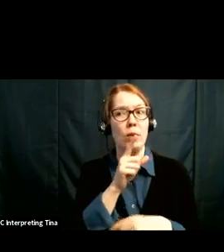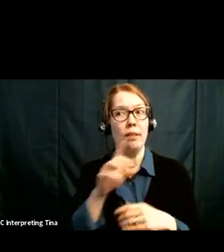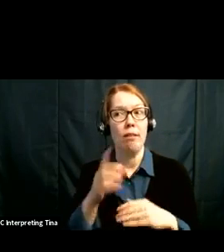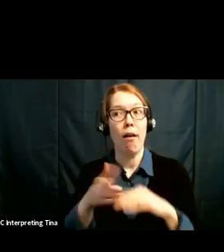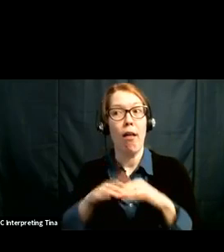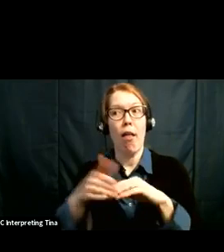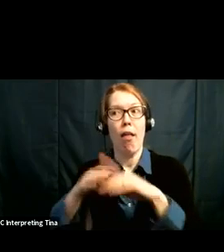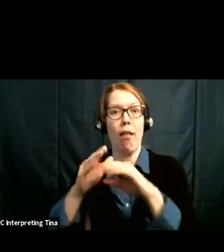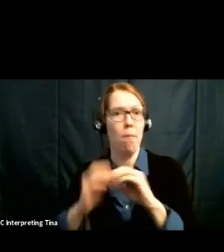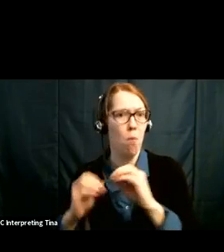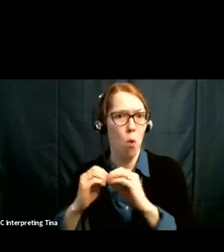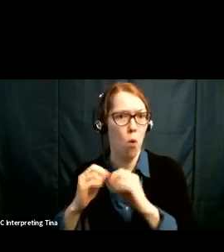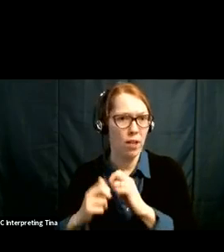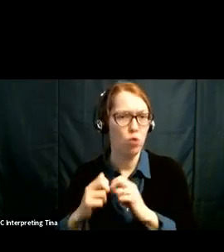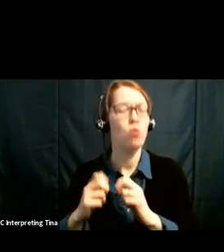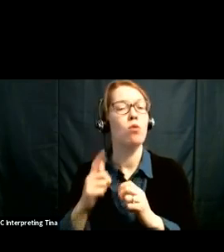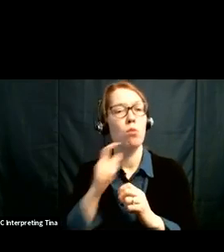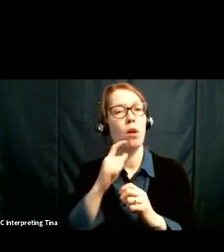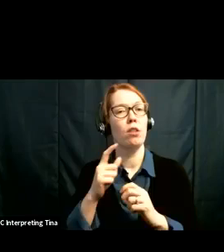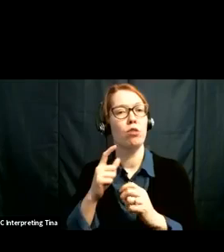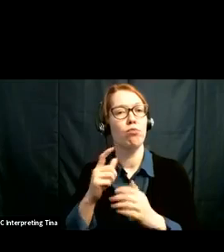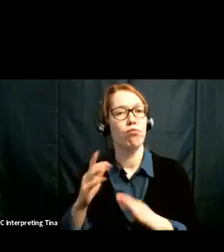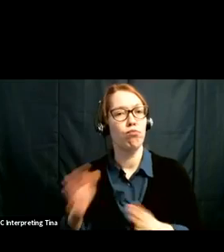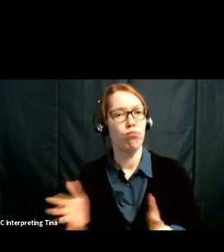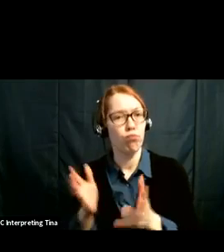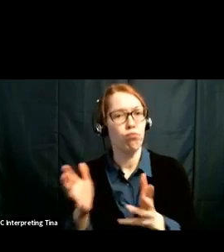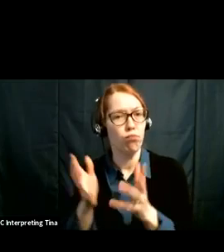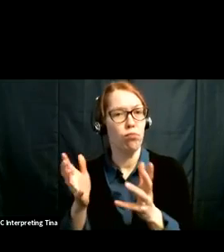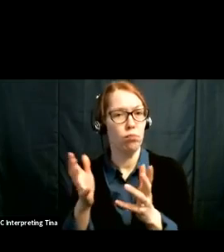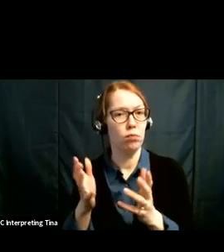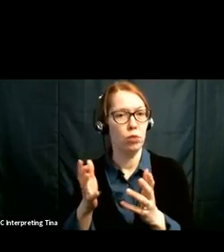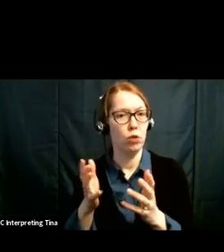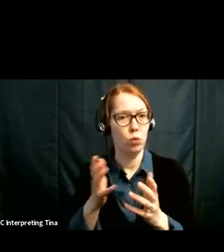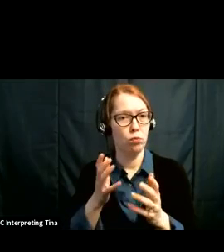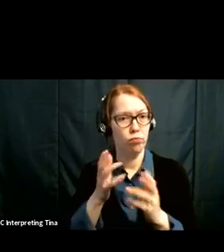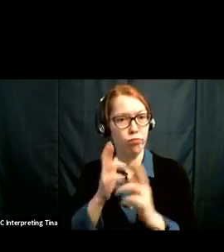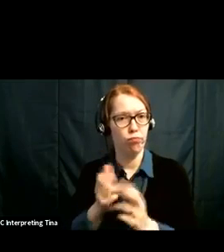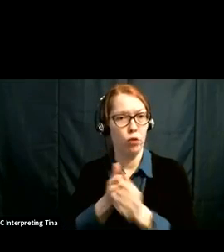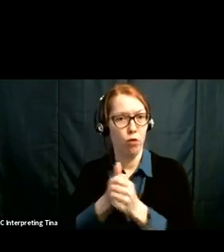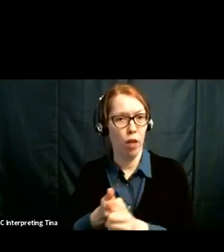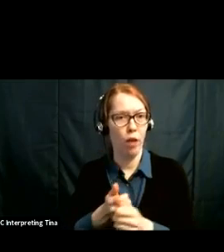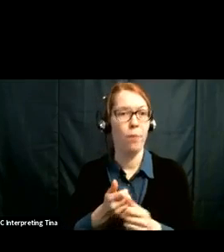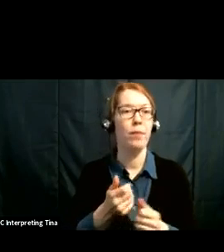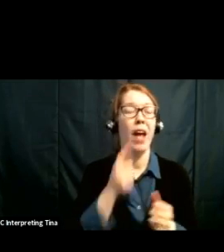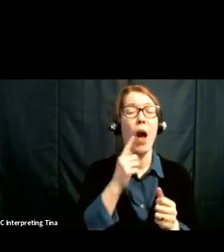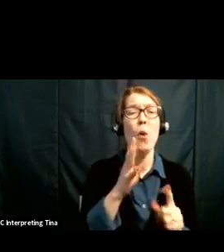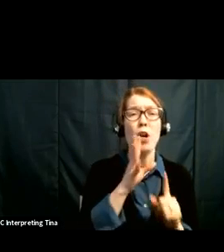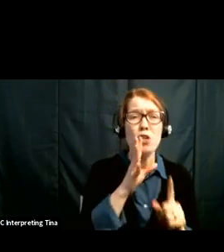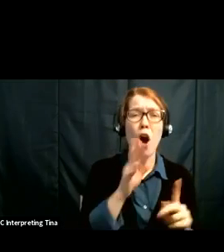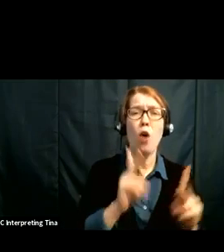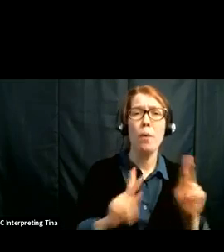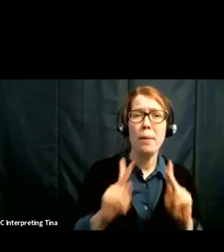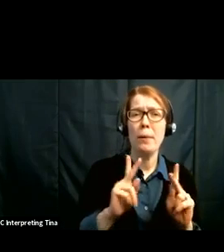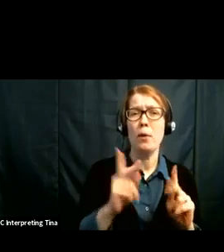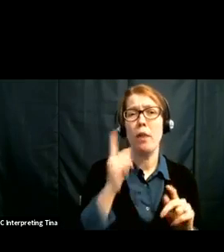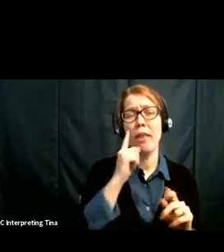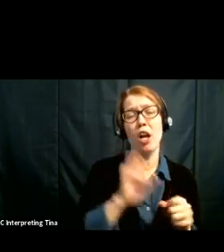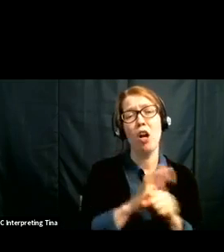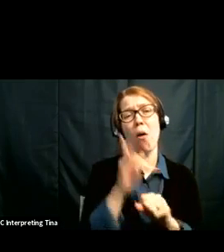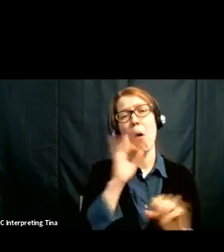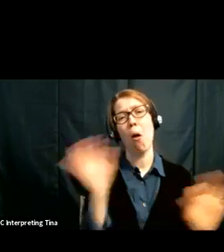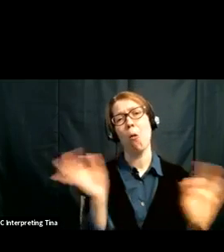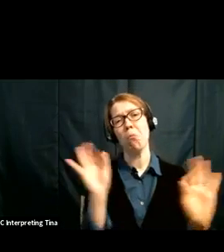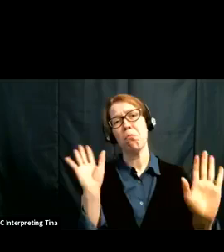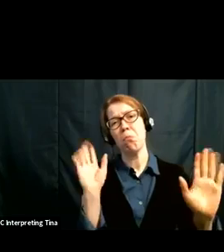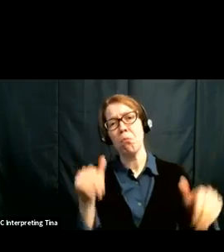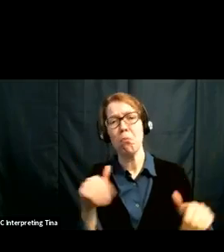of our community. I want to speak to those individuals who might not think that COVID is that big of a deal. They really don't want to wear a face covering.